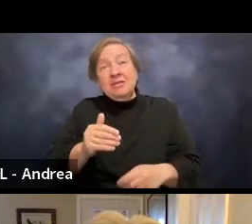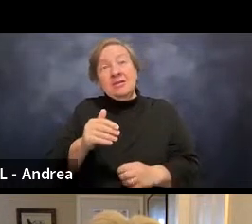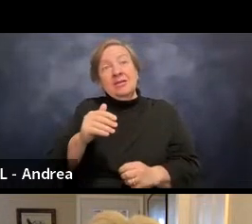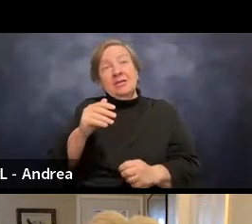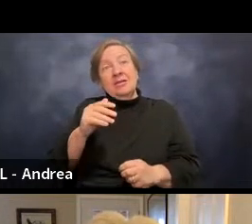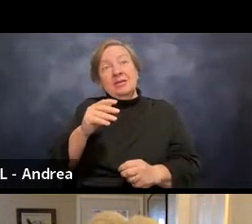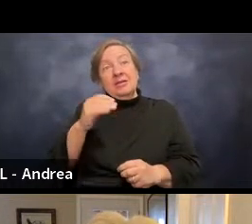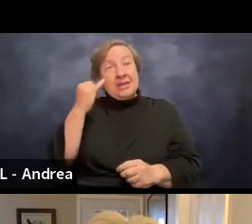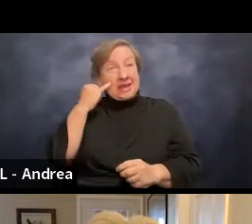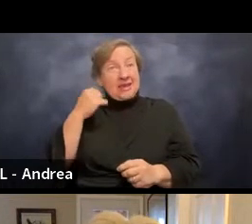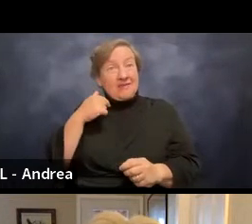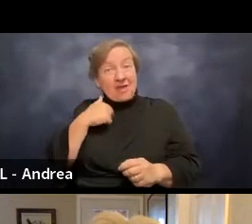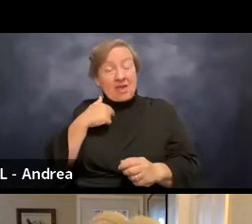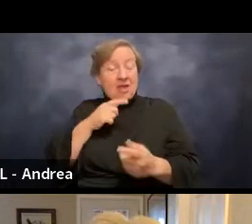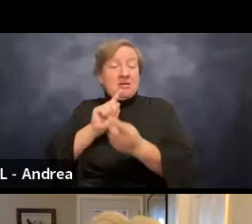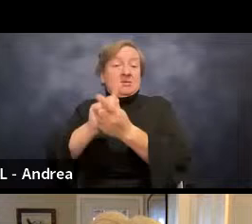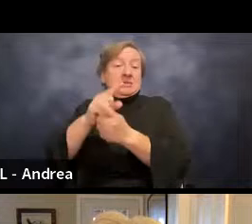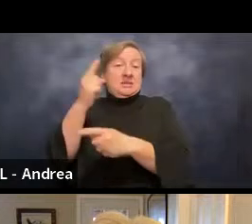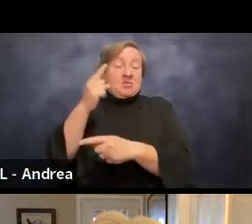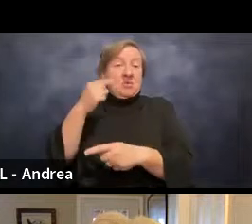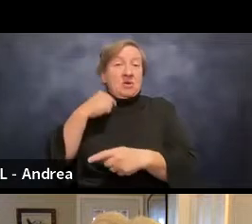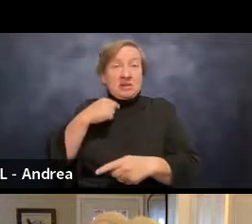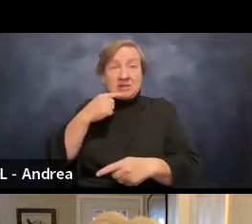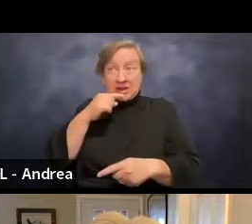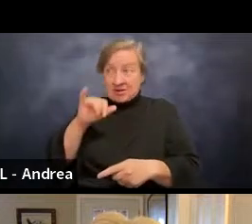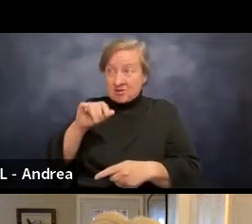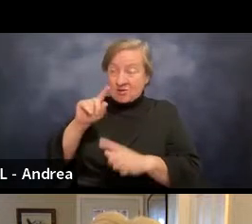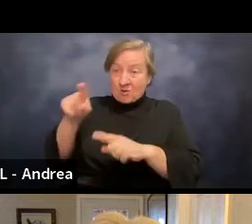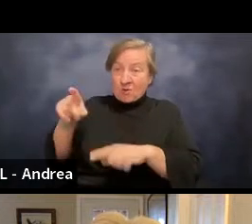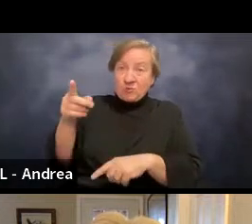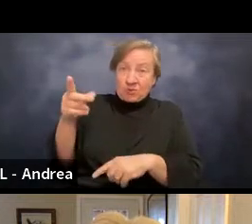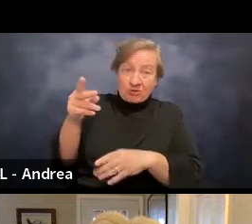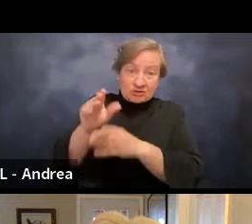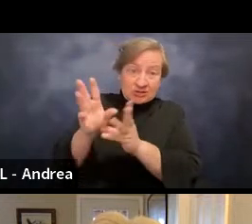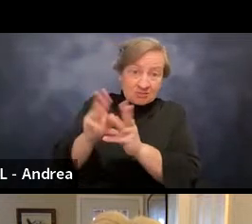and then if I run into somebody, I'd say, hey, you go to the Thursday meeting.